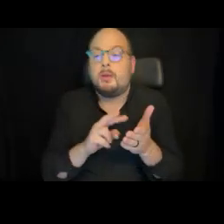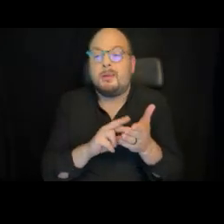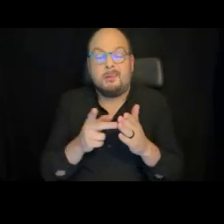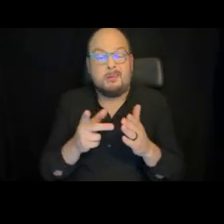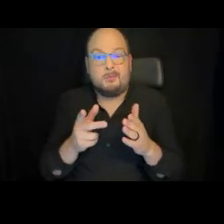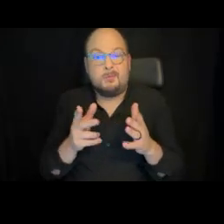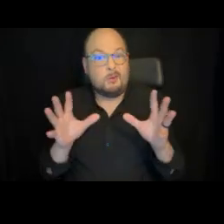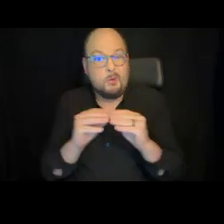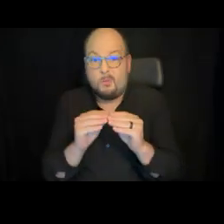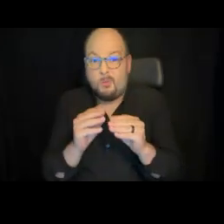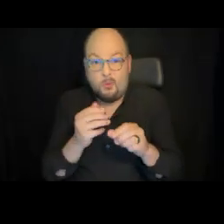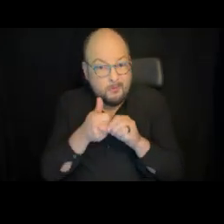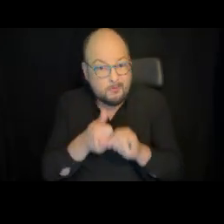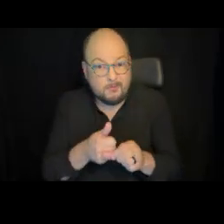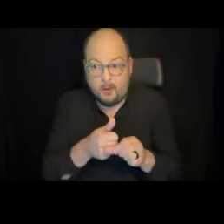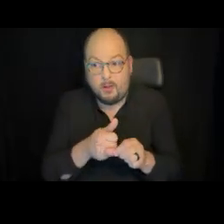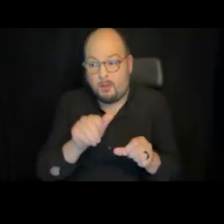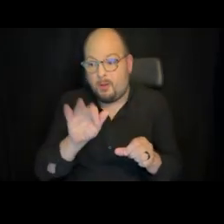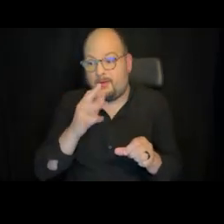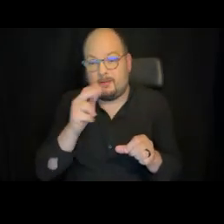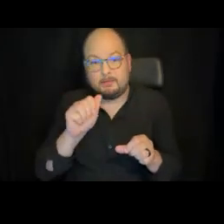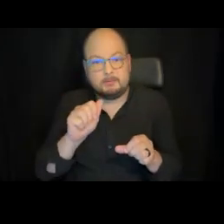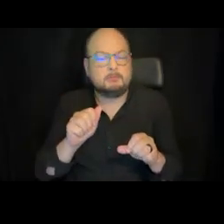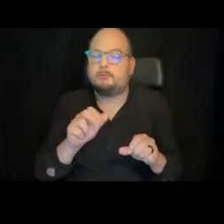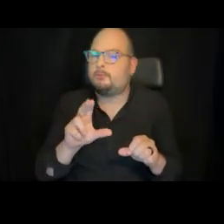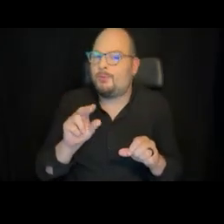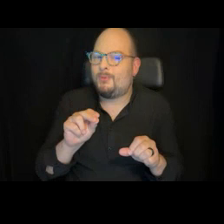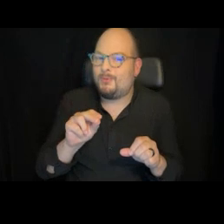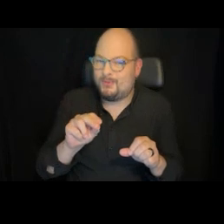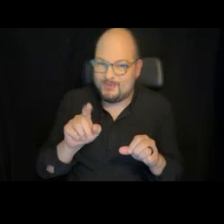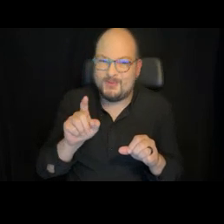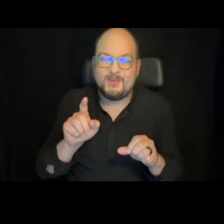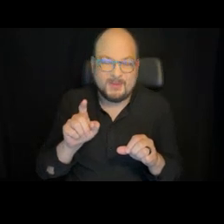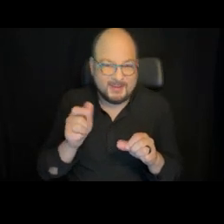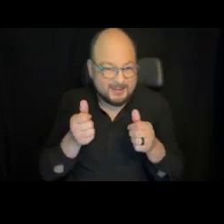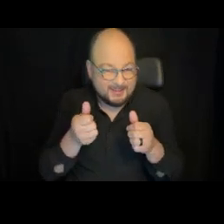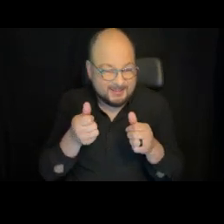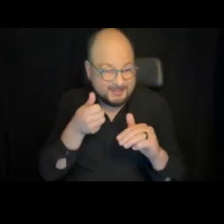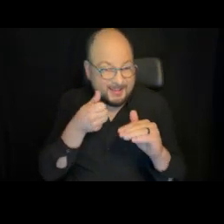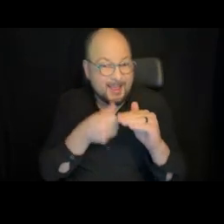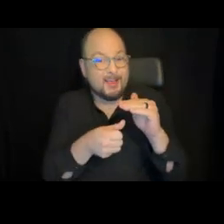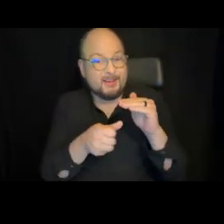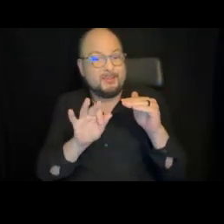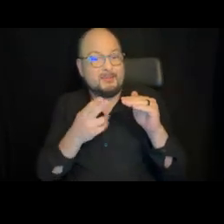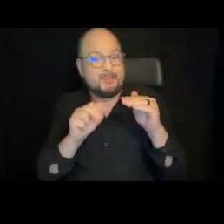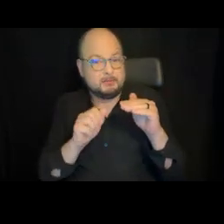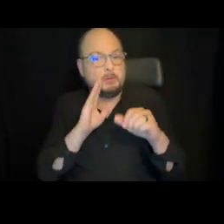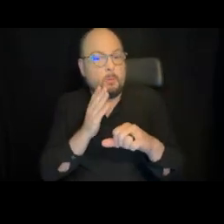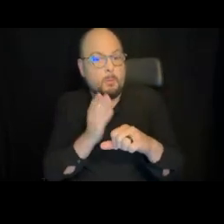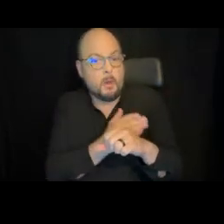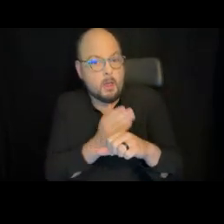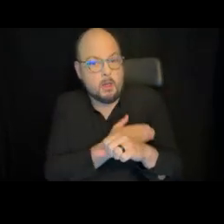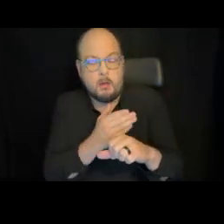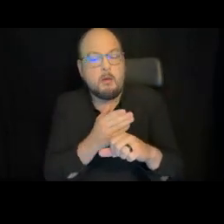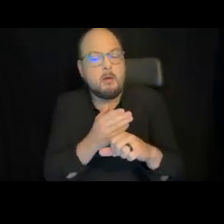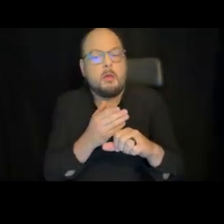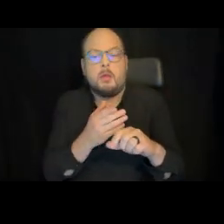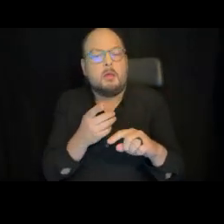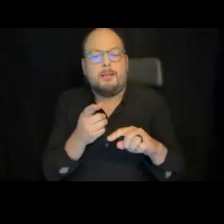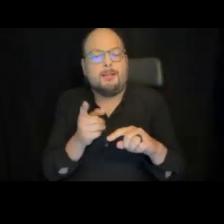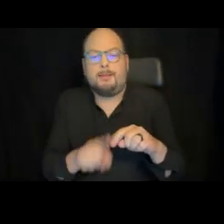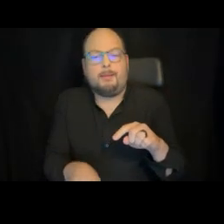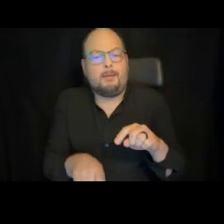Housing Act. If the unit is covered by the Fair Housing Act and it is going to be remodeled, it cannot be brought out of